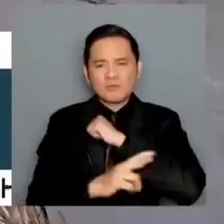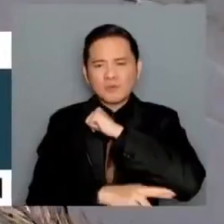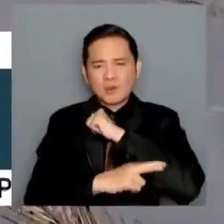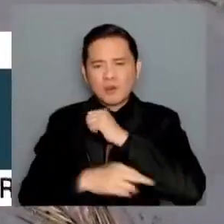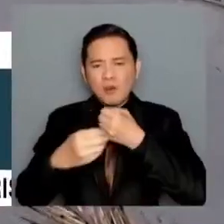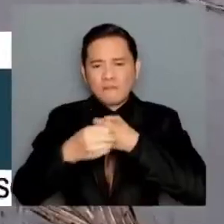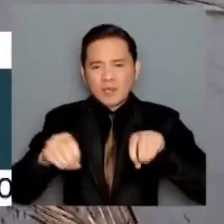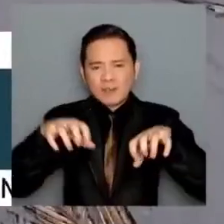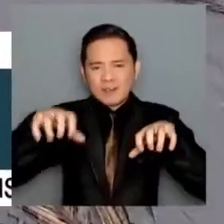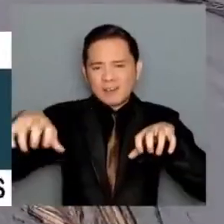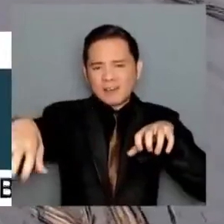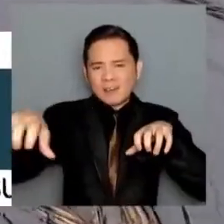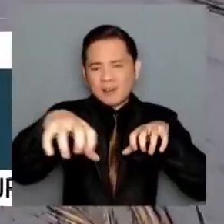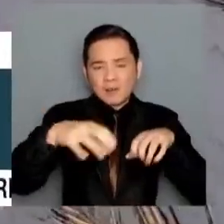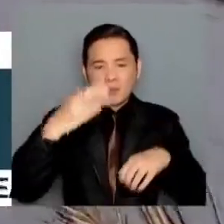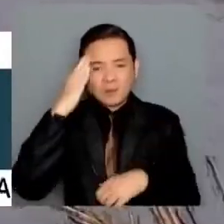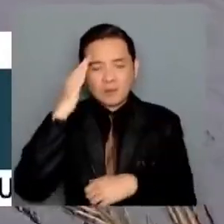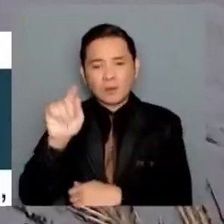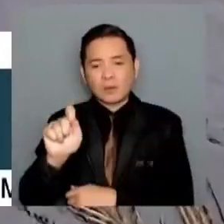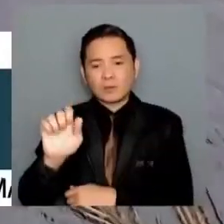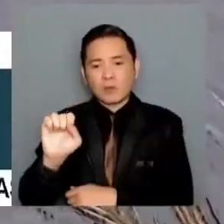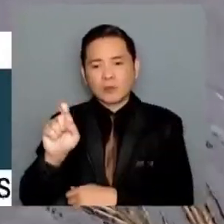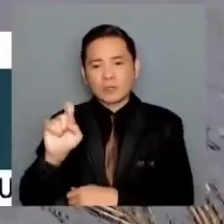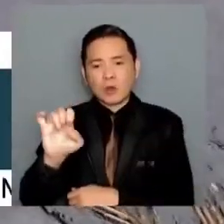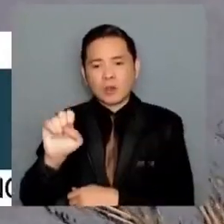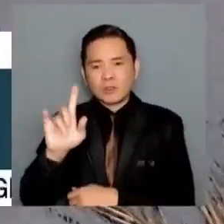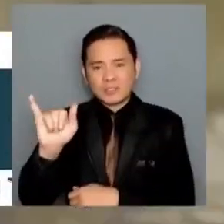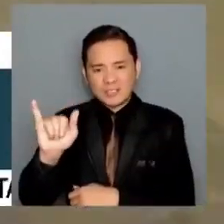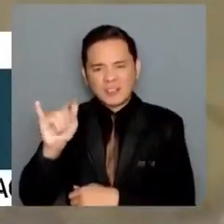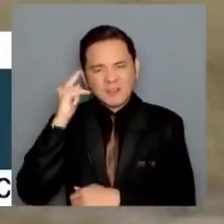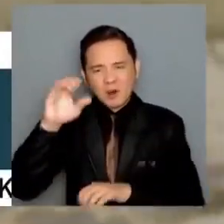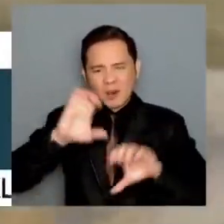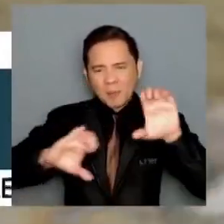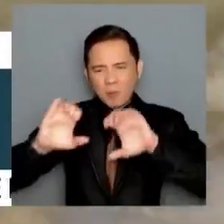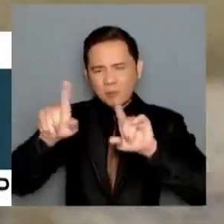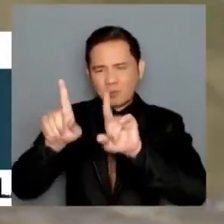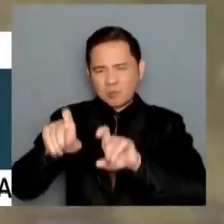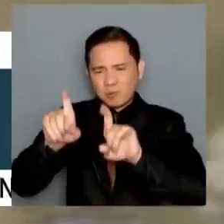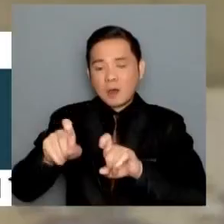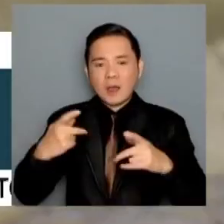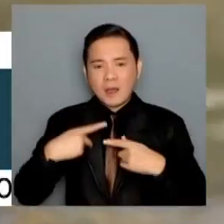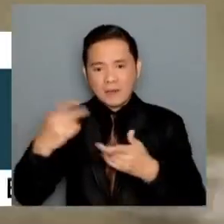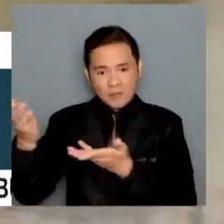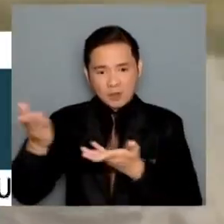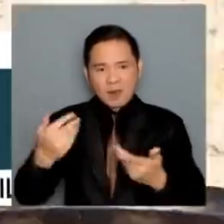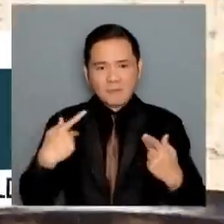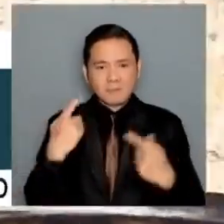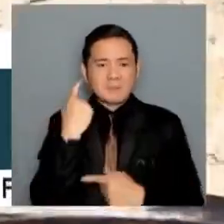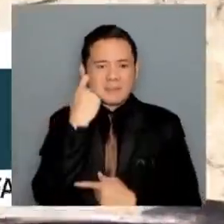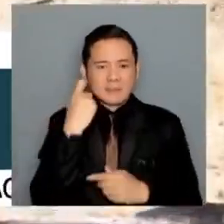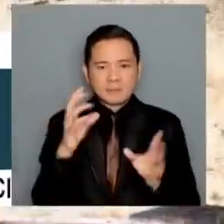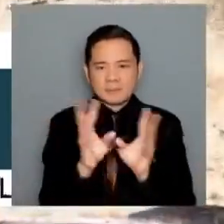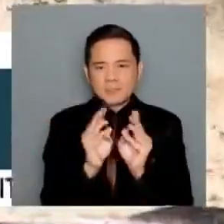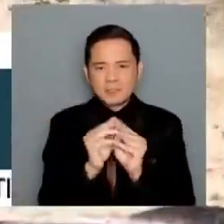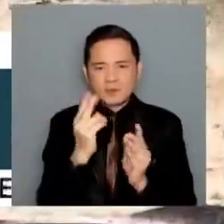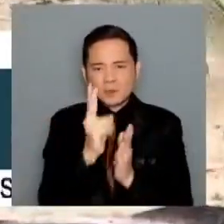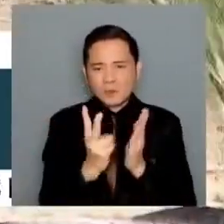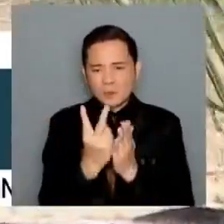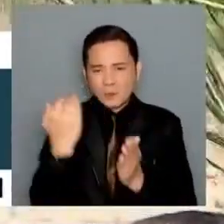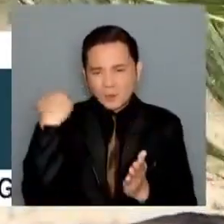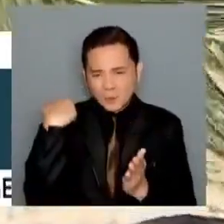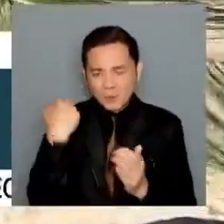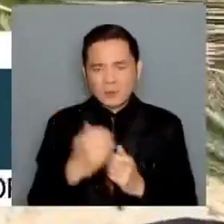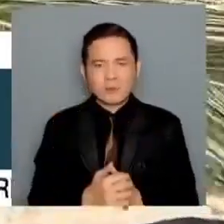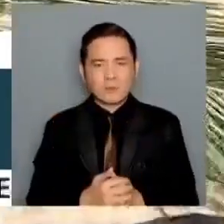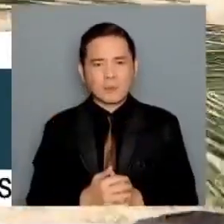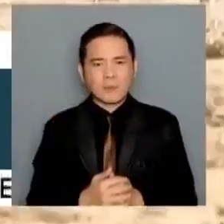The toxicologist was there also. We had a meeting just 2 hours ago for the possible airborne and